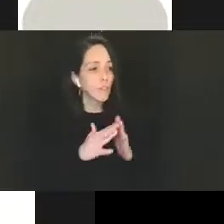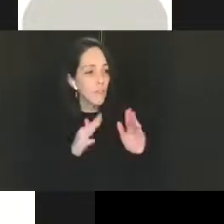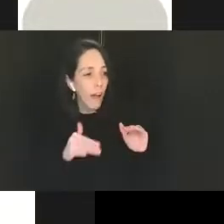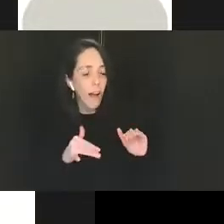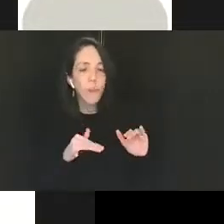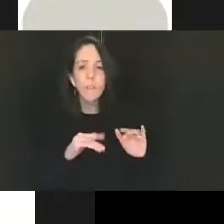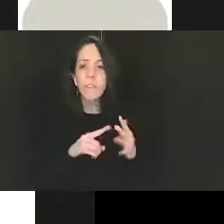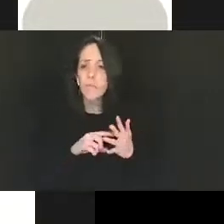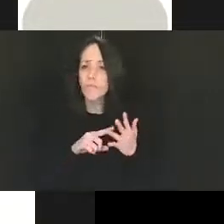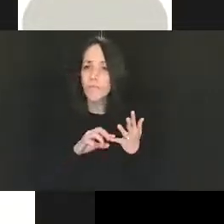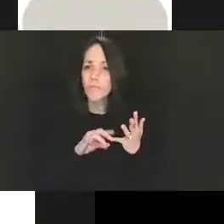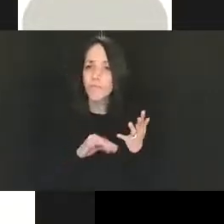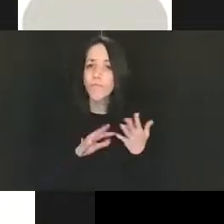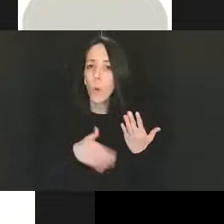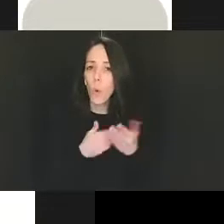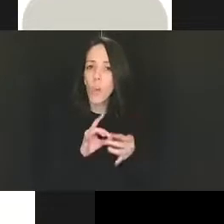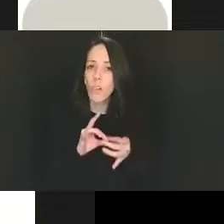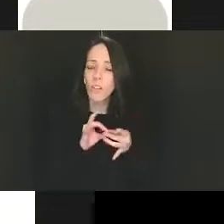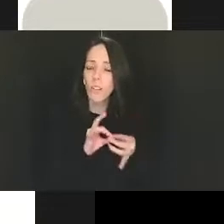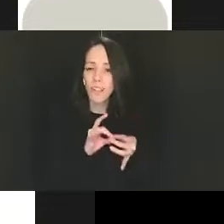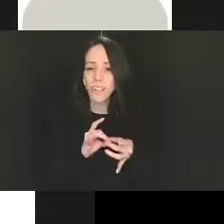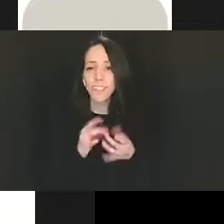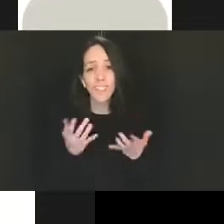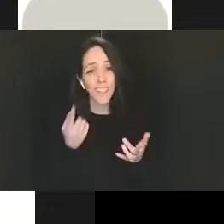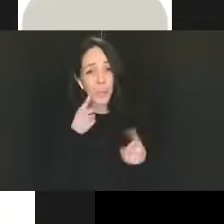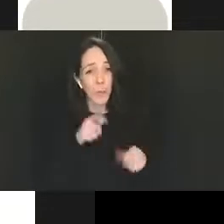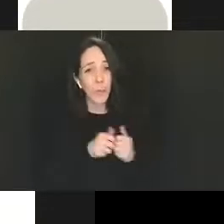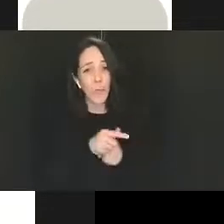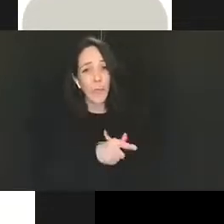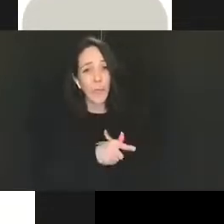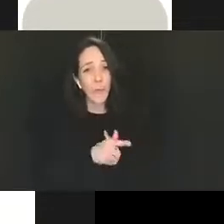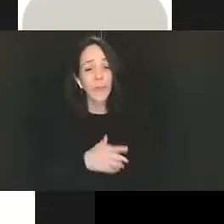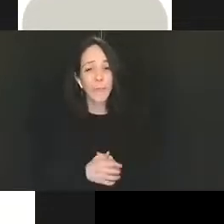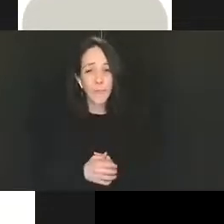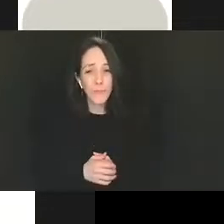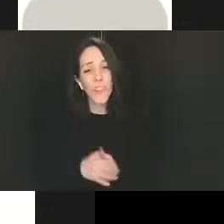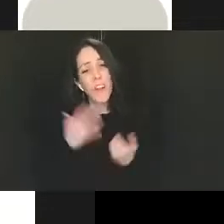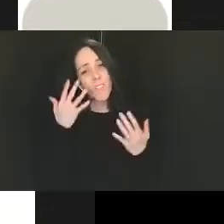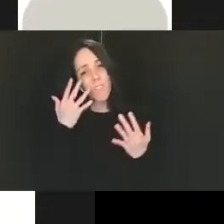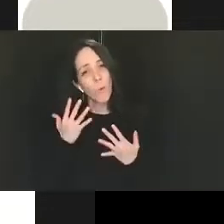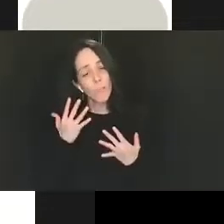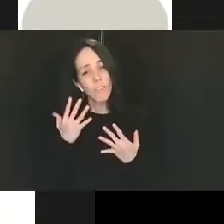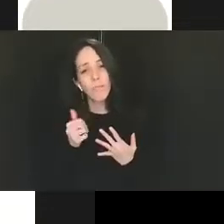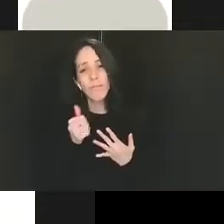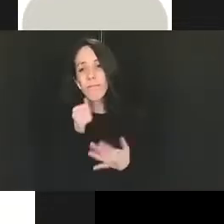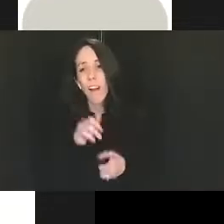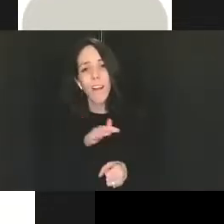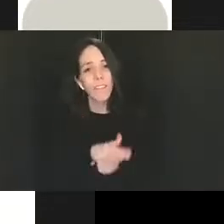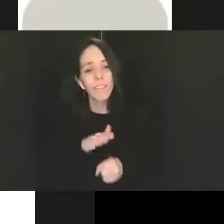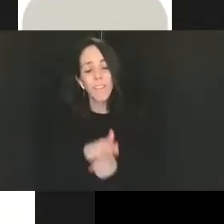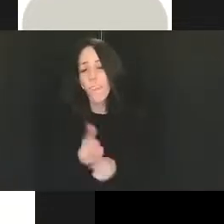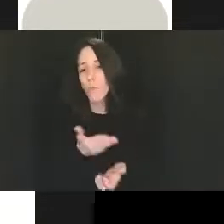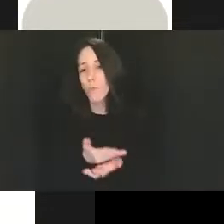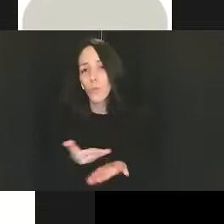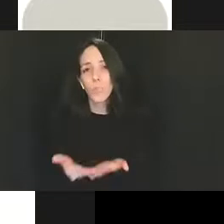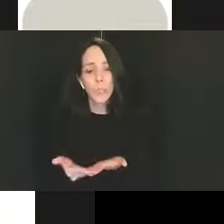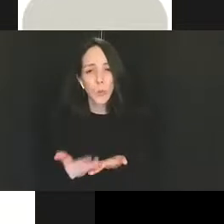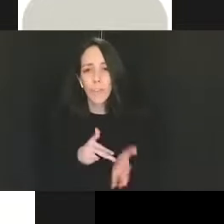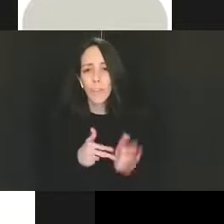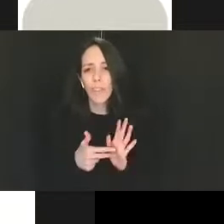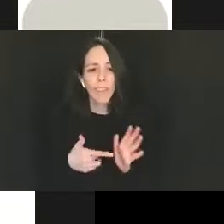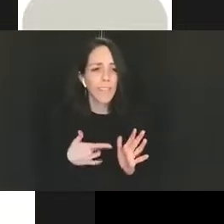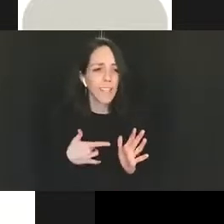I agree with you, but it's unfortunate the lack of resources is what creates the narrative of